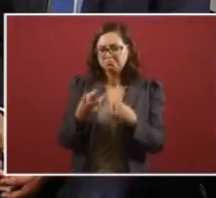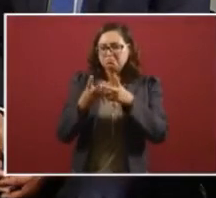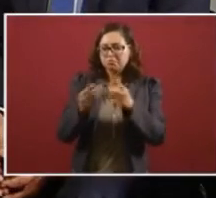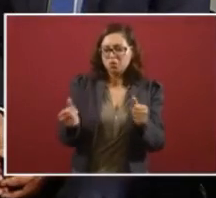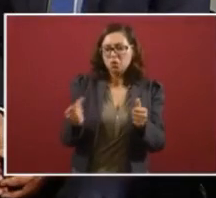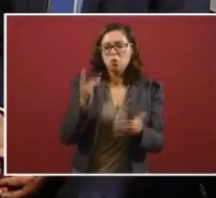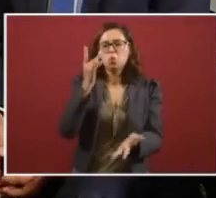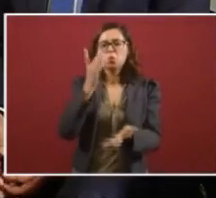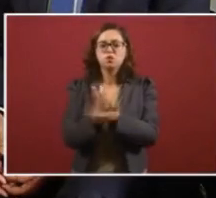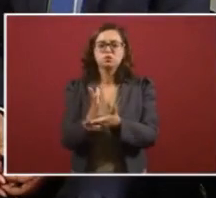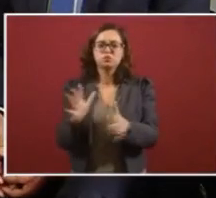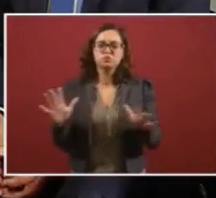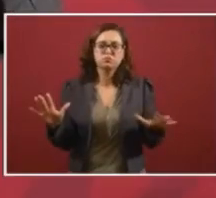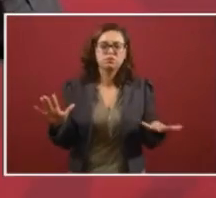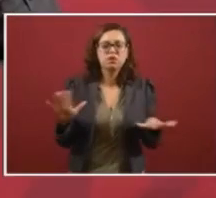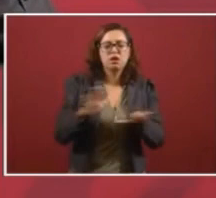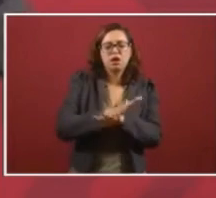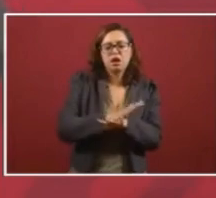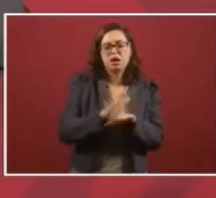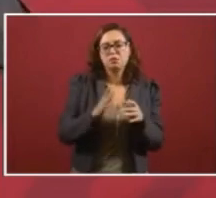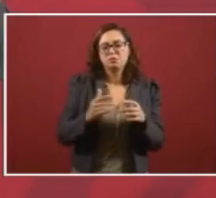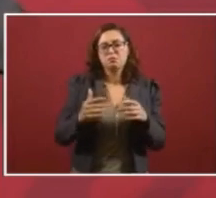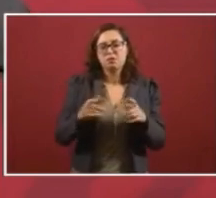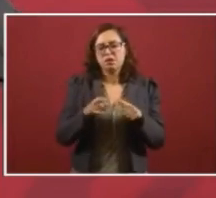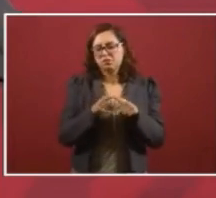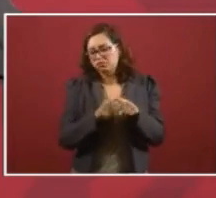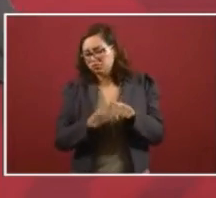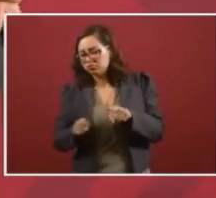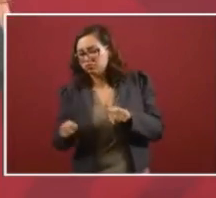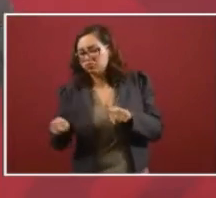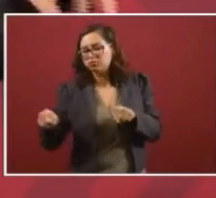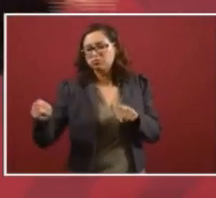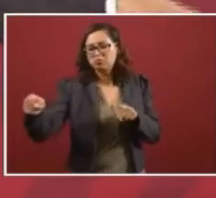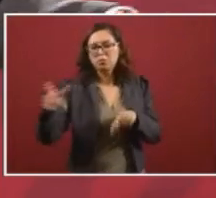something regarding the duct.